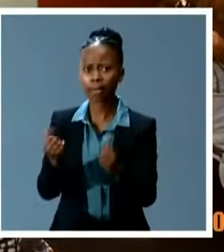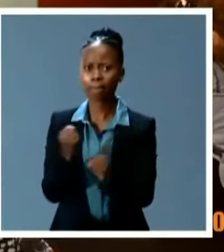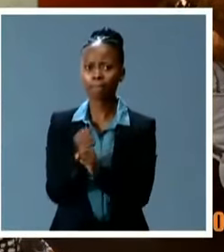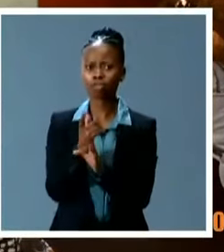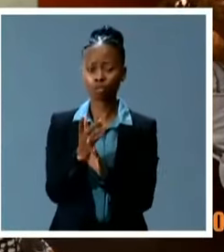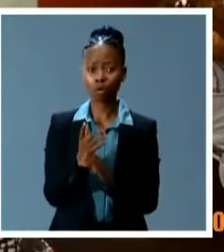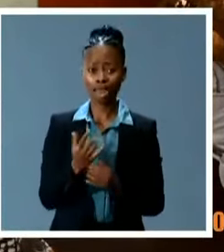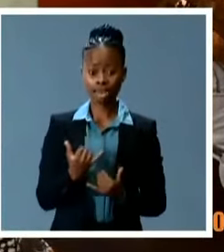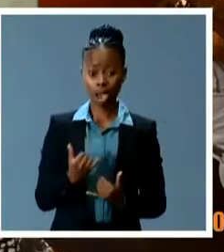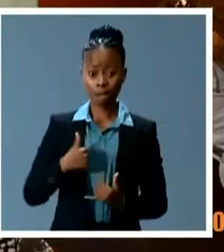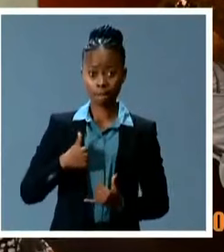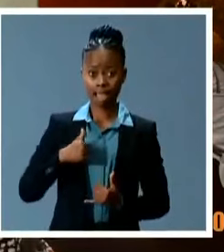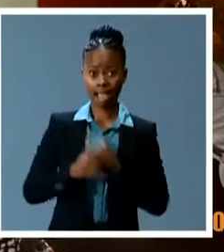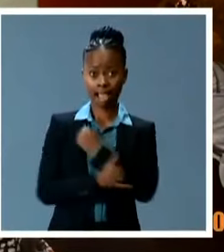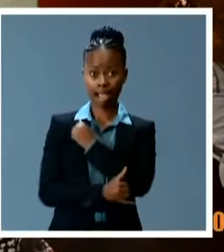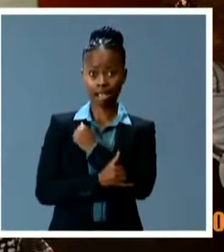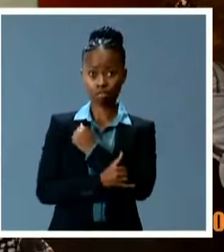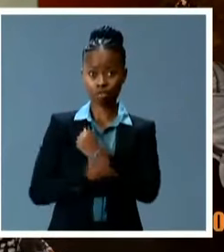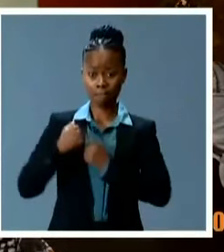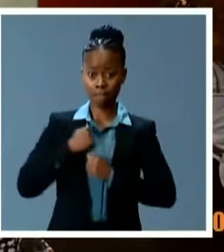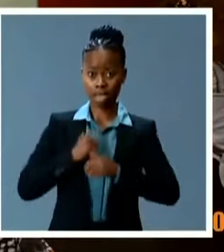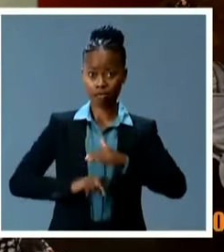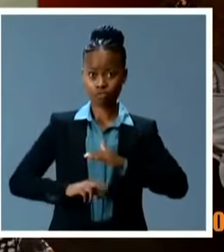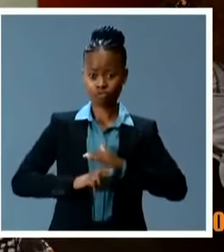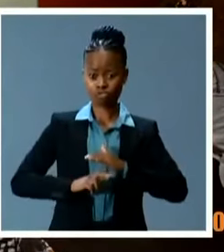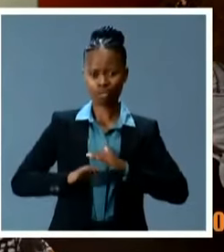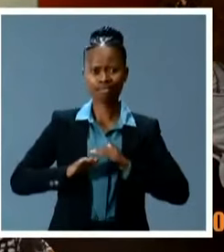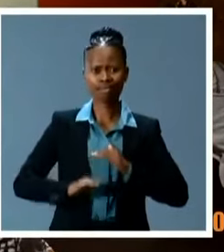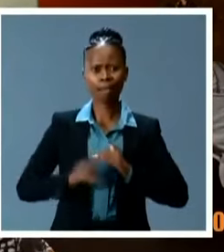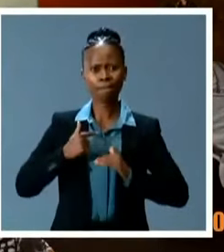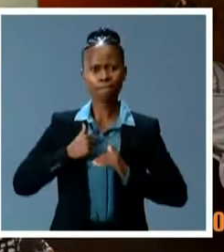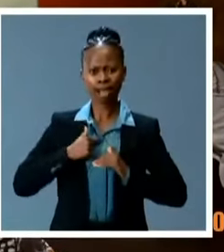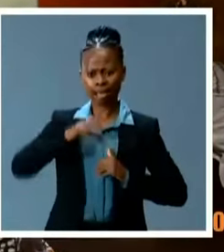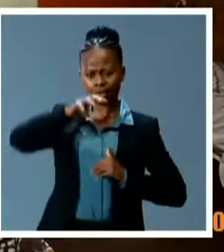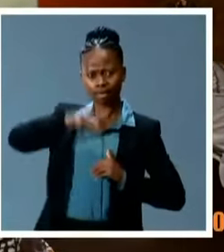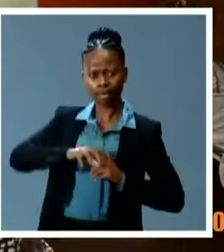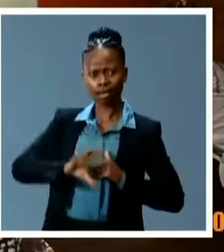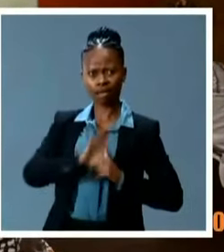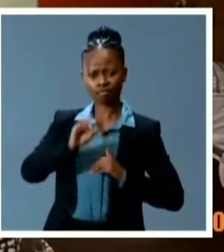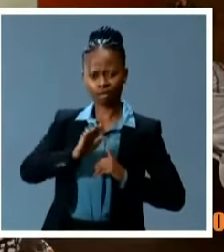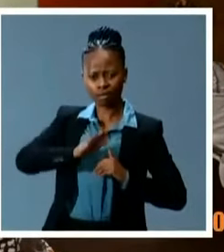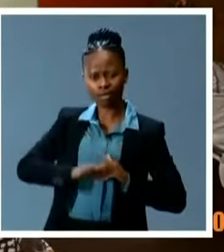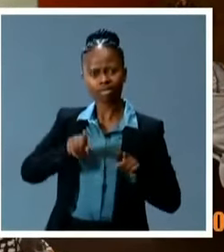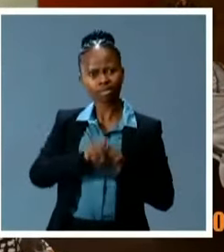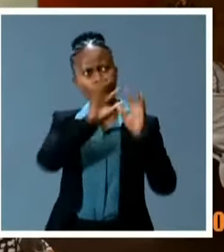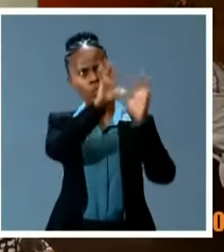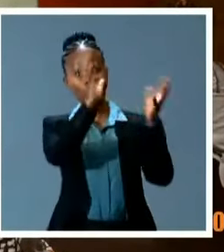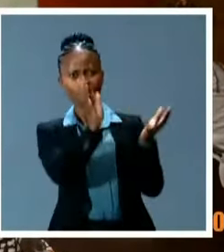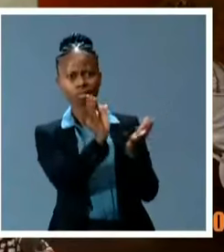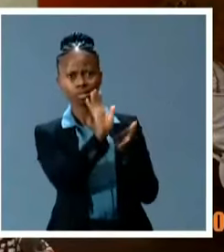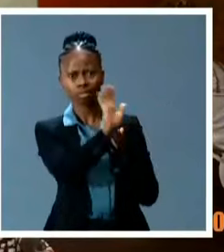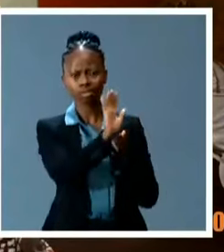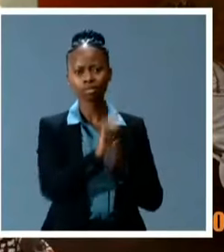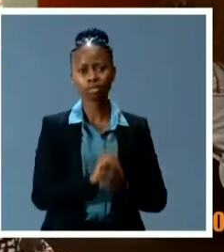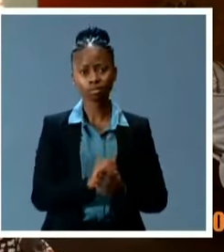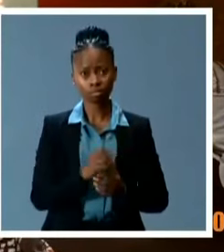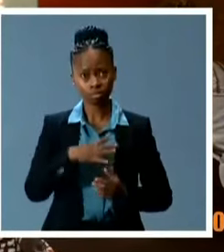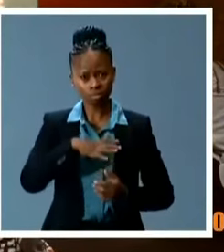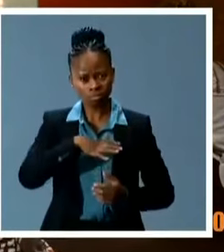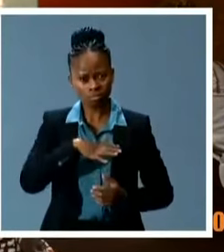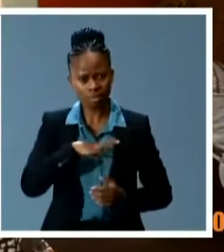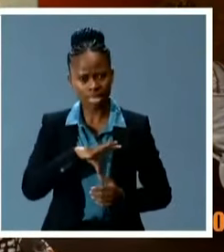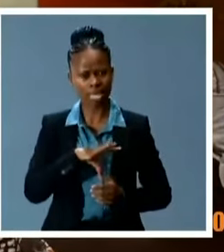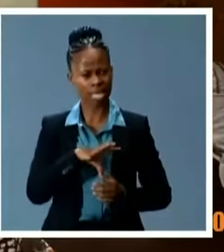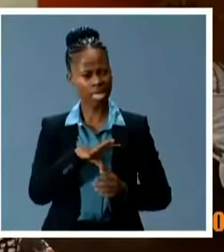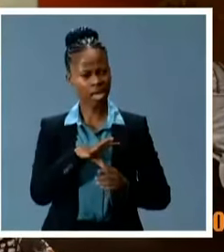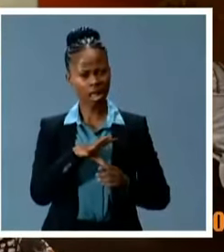my own country and region, on my continent and in the world, which will not allow that